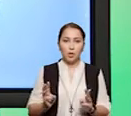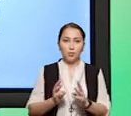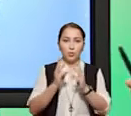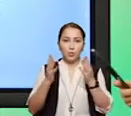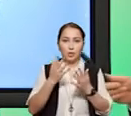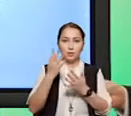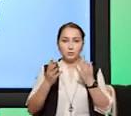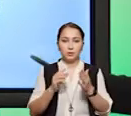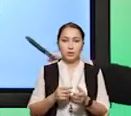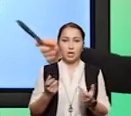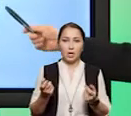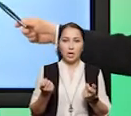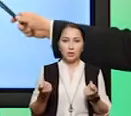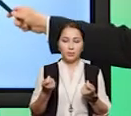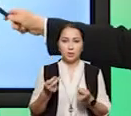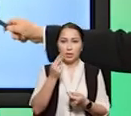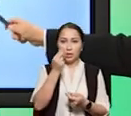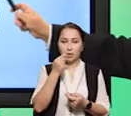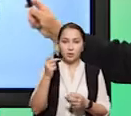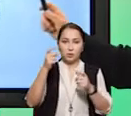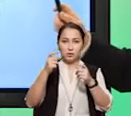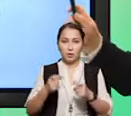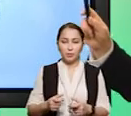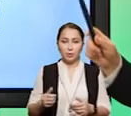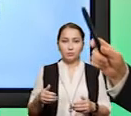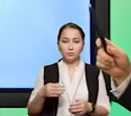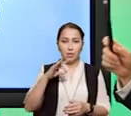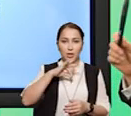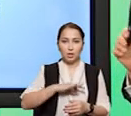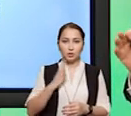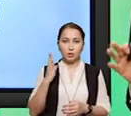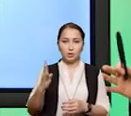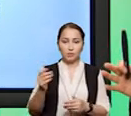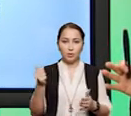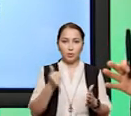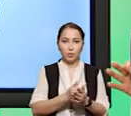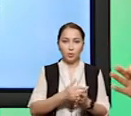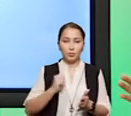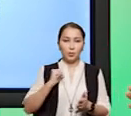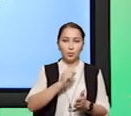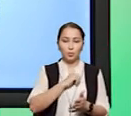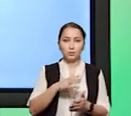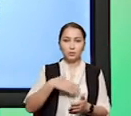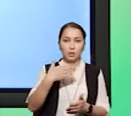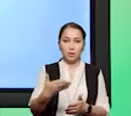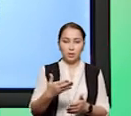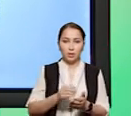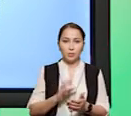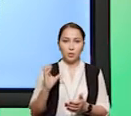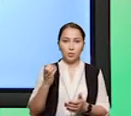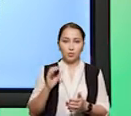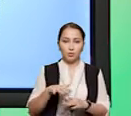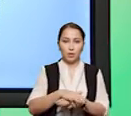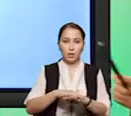Bug'lanib chiqqan atomlar kichik silindrning ichki devoriga kelib urilib, o'zining energiyasini beradi va u yerda kumush qatlamini